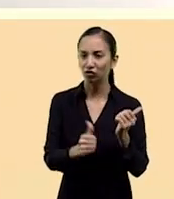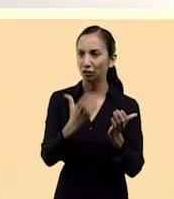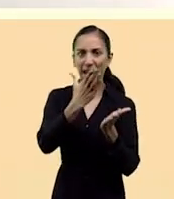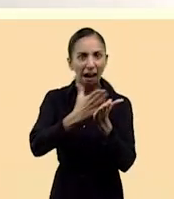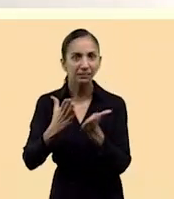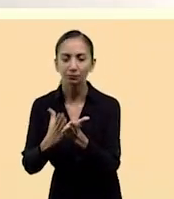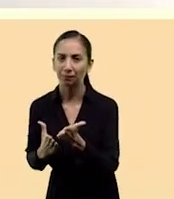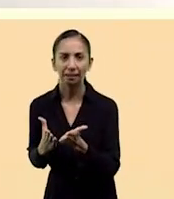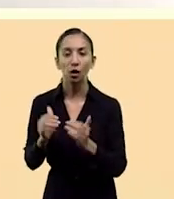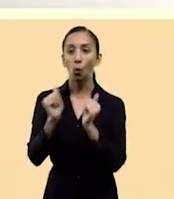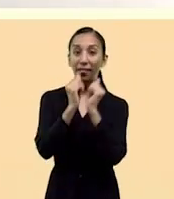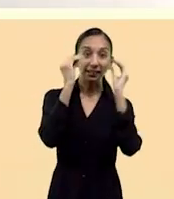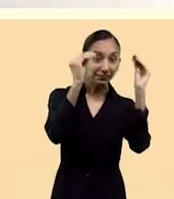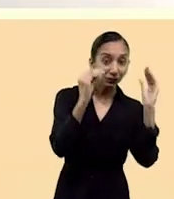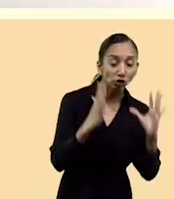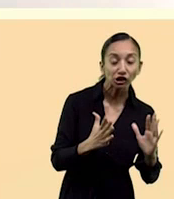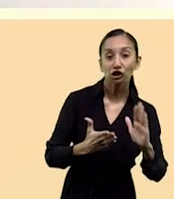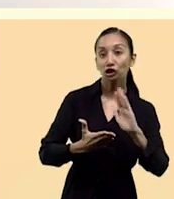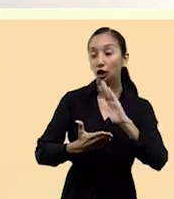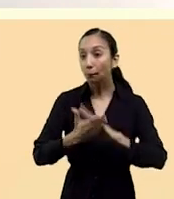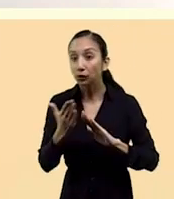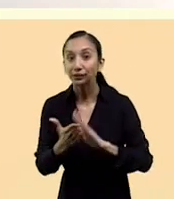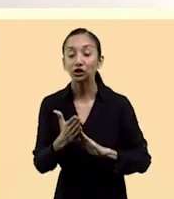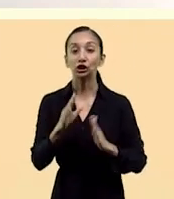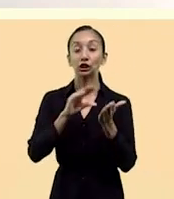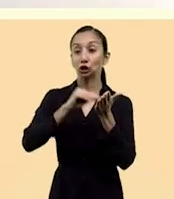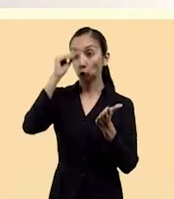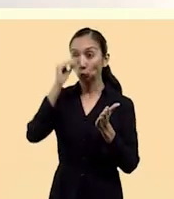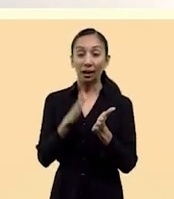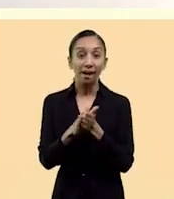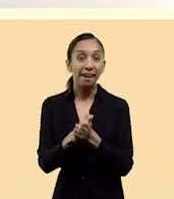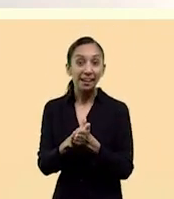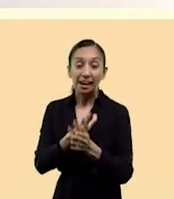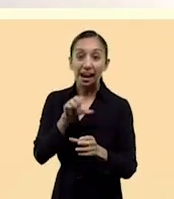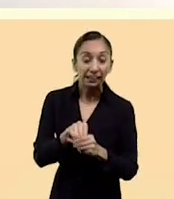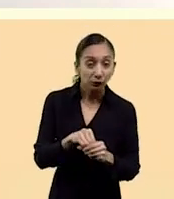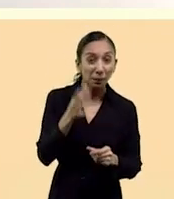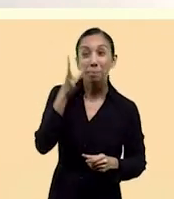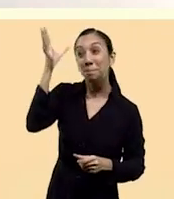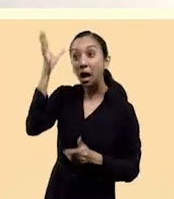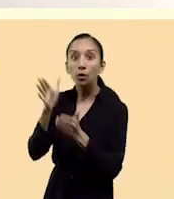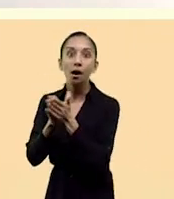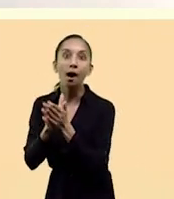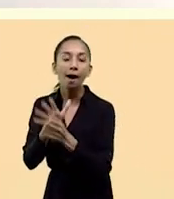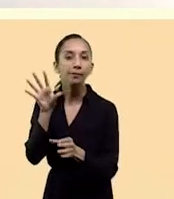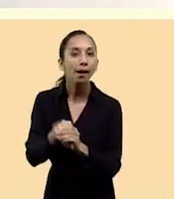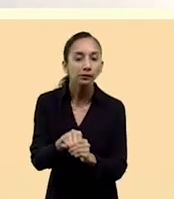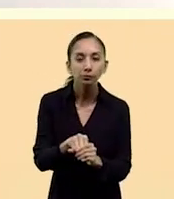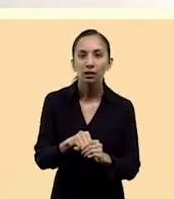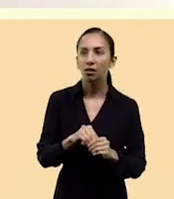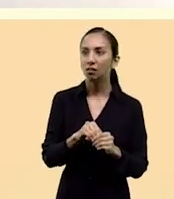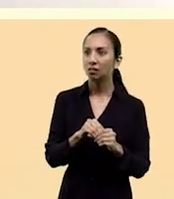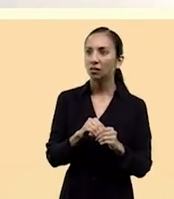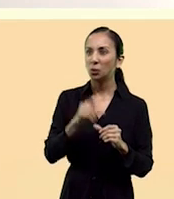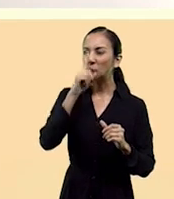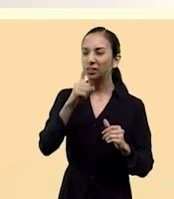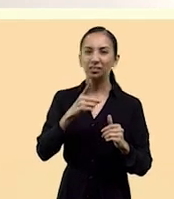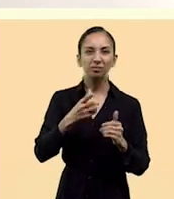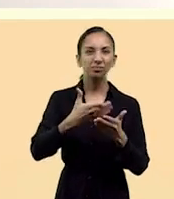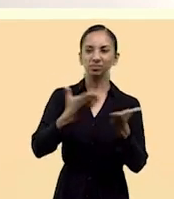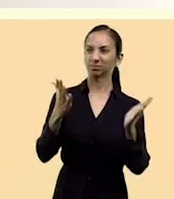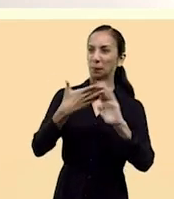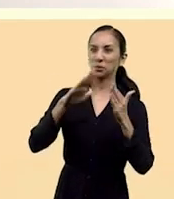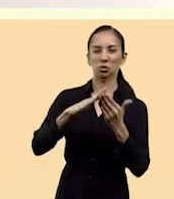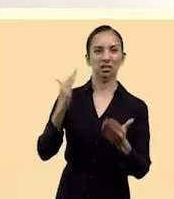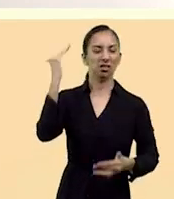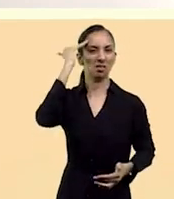instruction, with operations, with student engagement, parent engagement. It's all there in the community now. They don't have